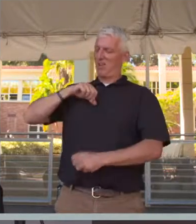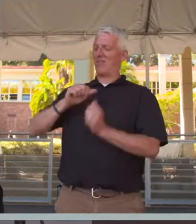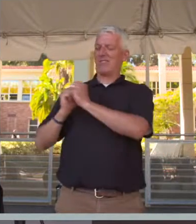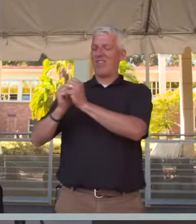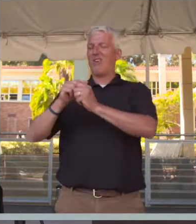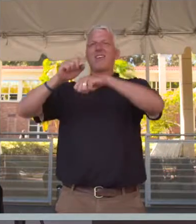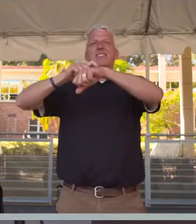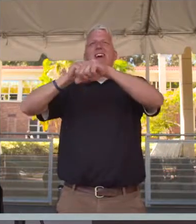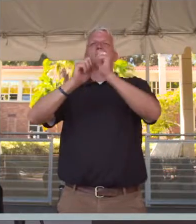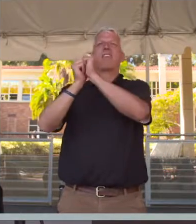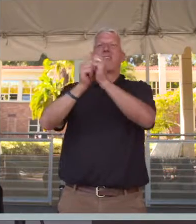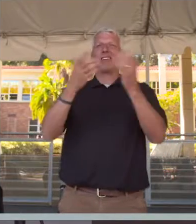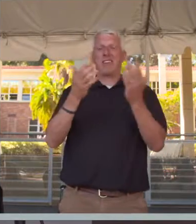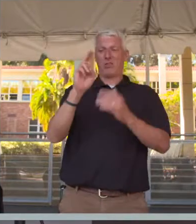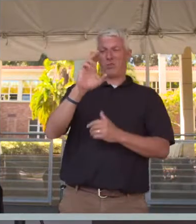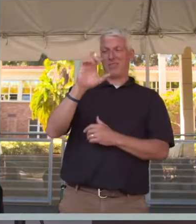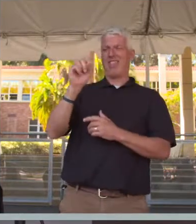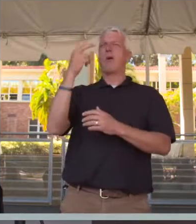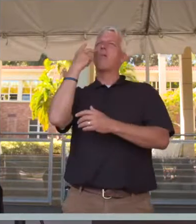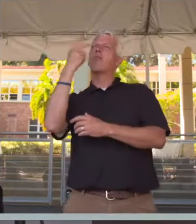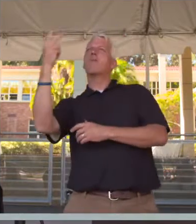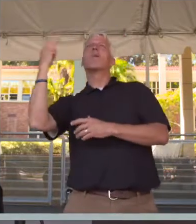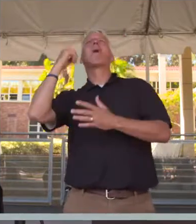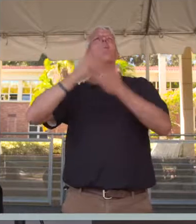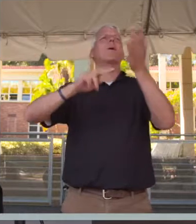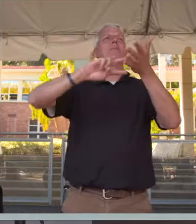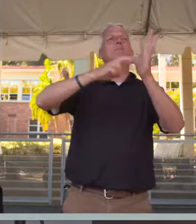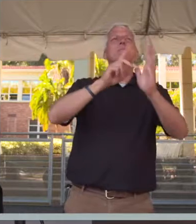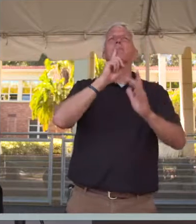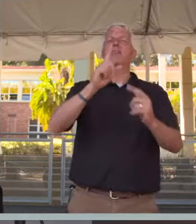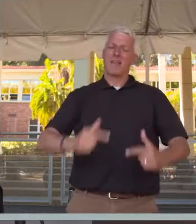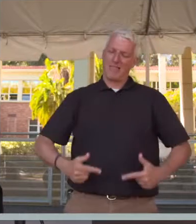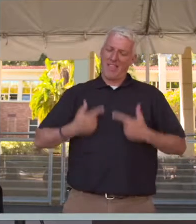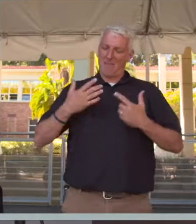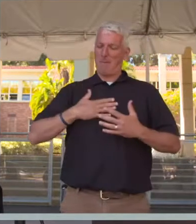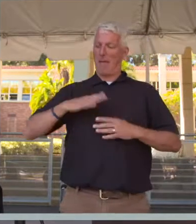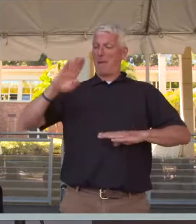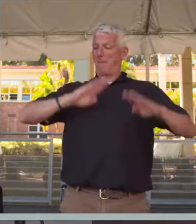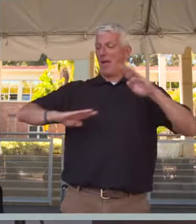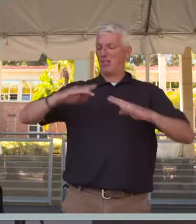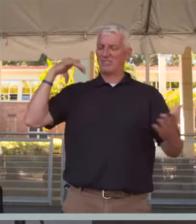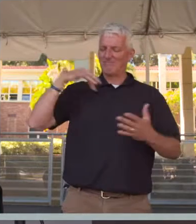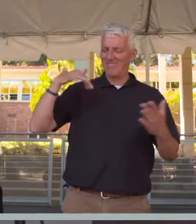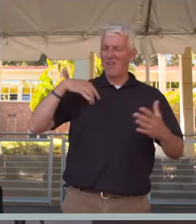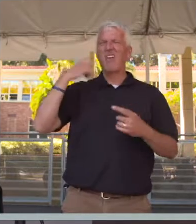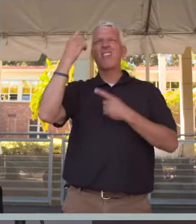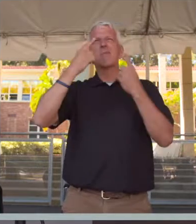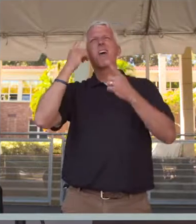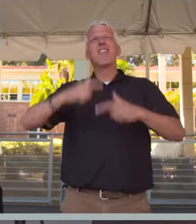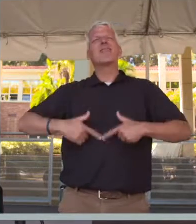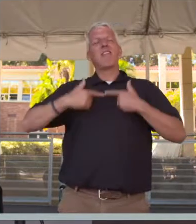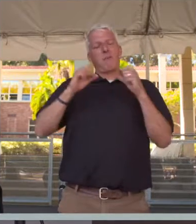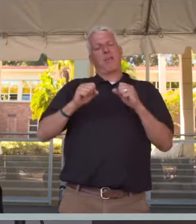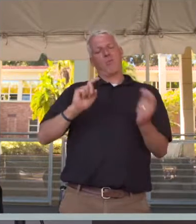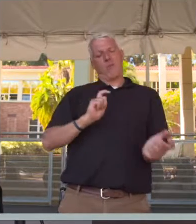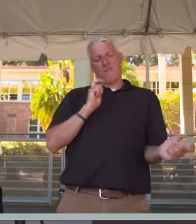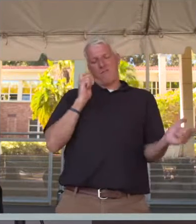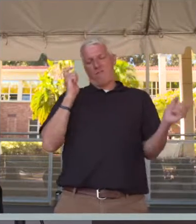UCLA, each of us ponders, what does it truly mean to be alive? In my biology studies, I was taught about life's ability to evolve,